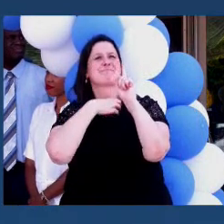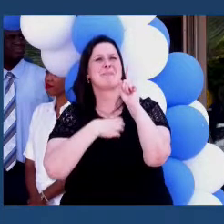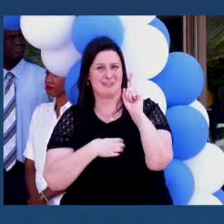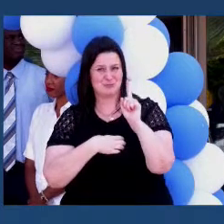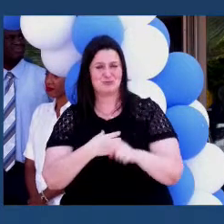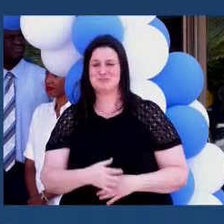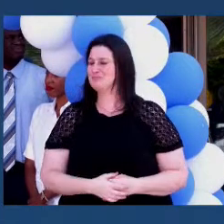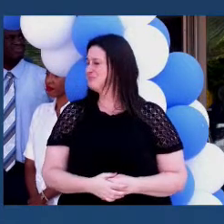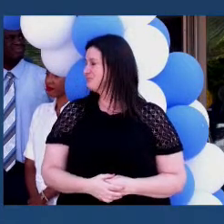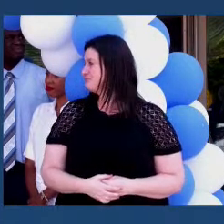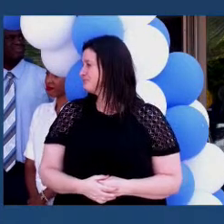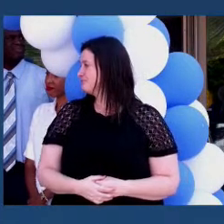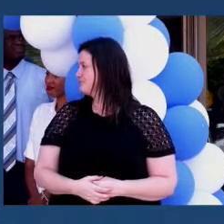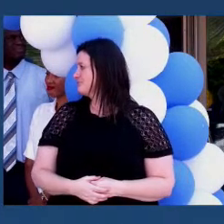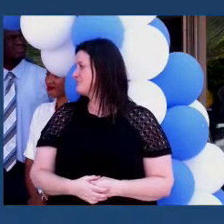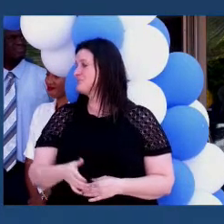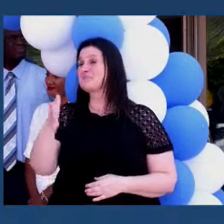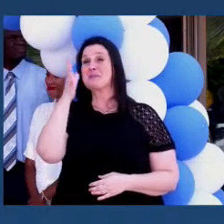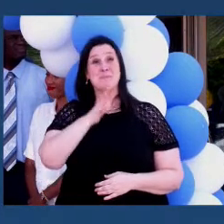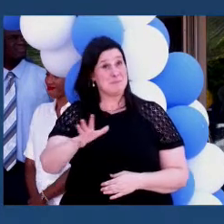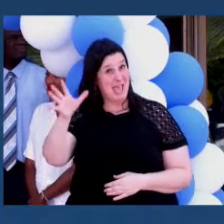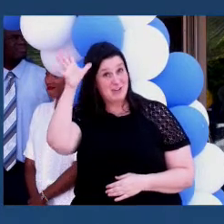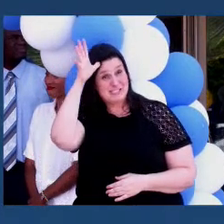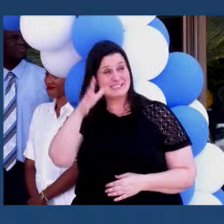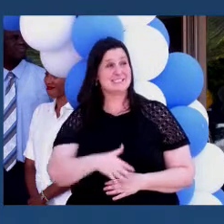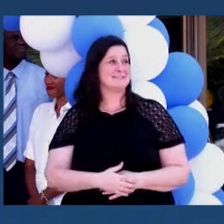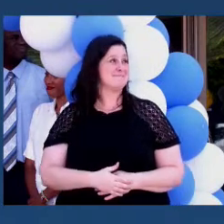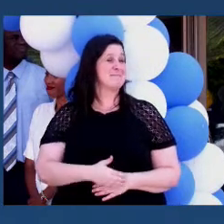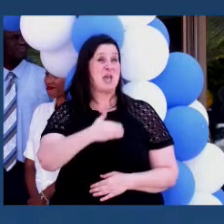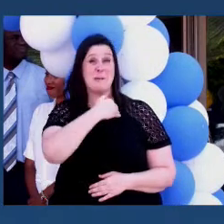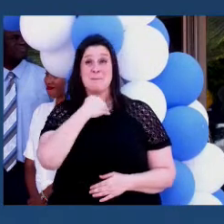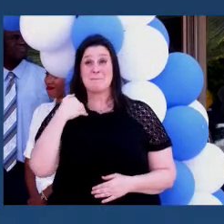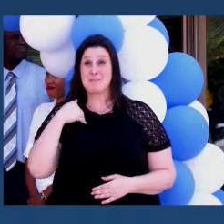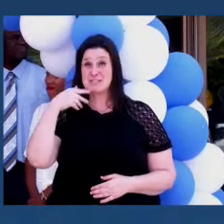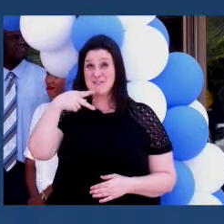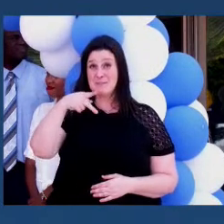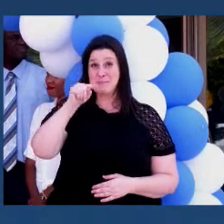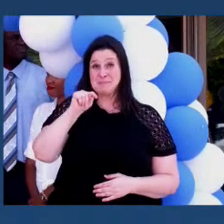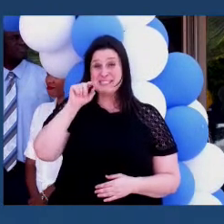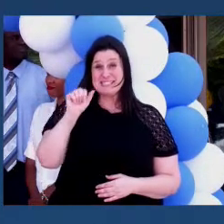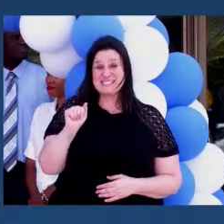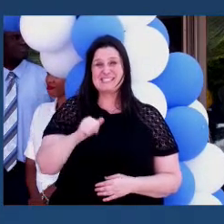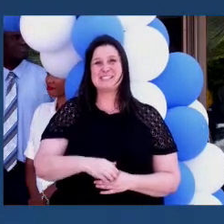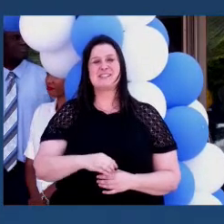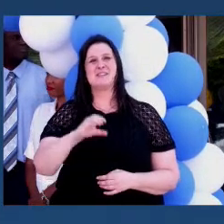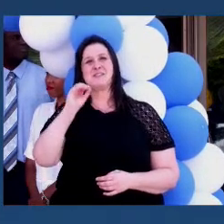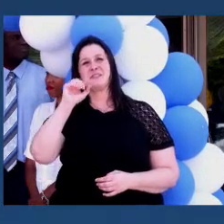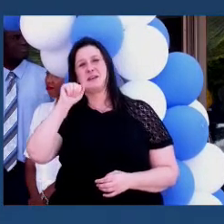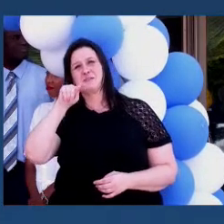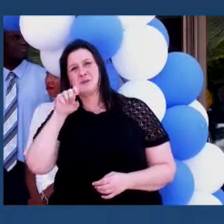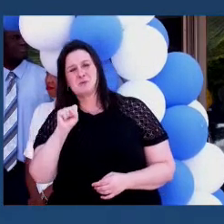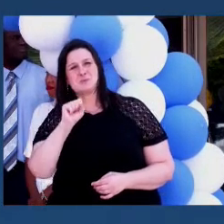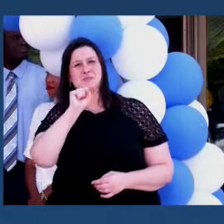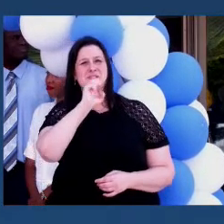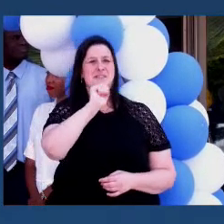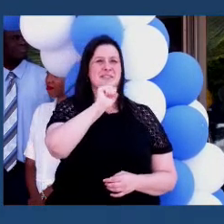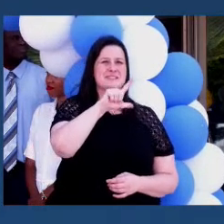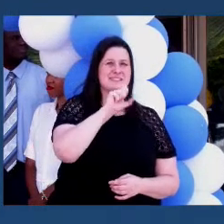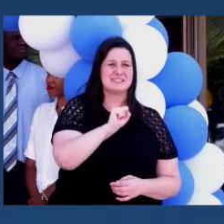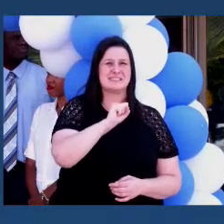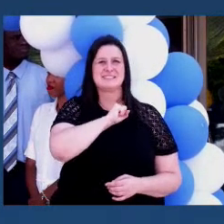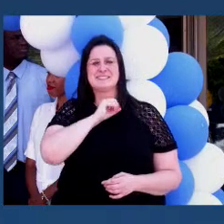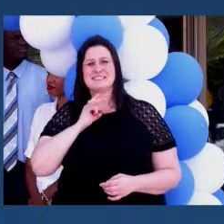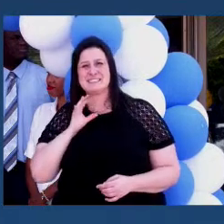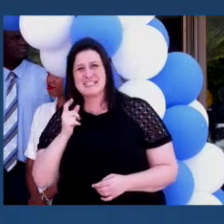passion. Parents, members of the PTA, the Oates, the Seals, the Staffords, the Baileys,